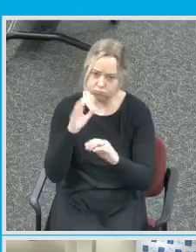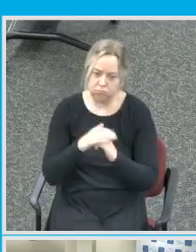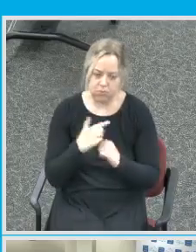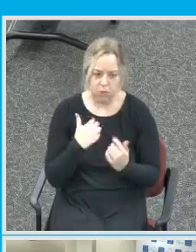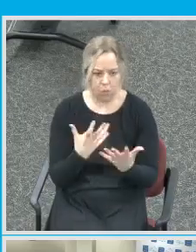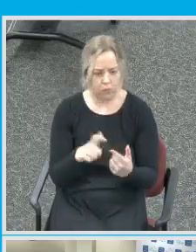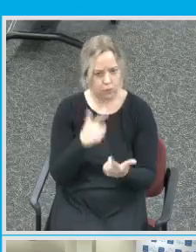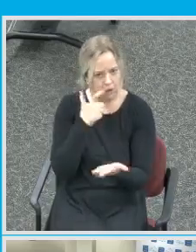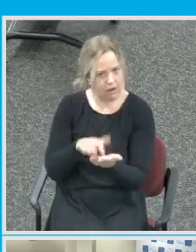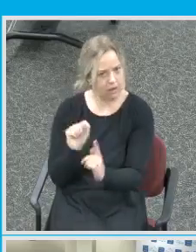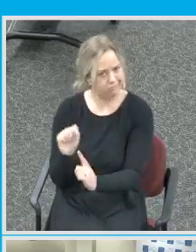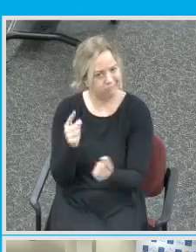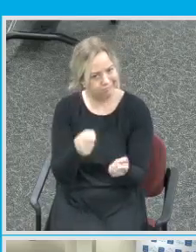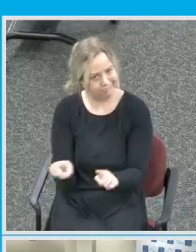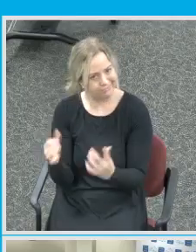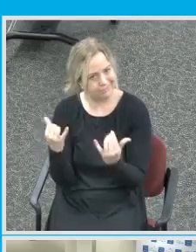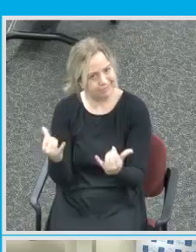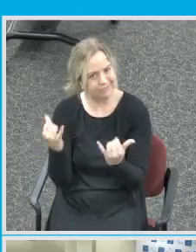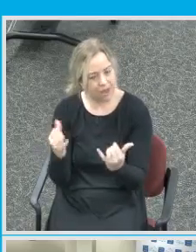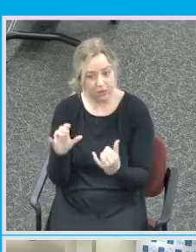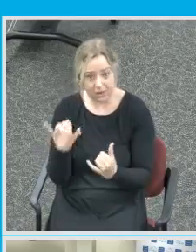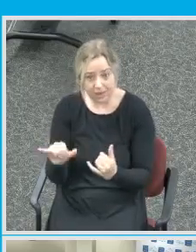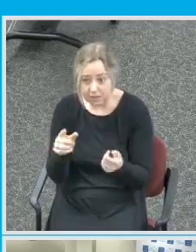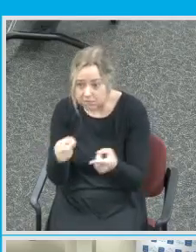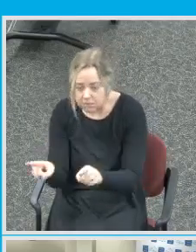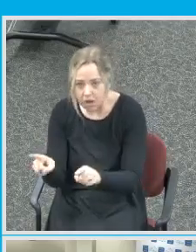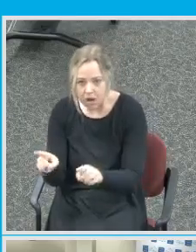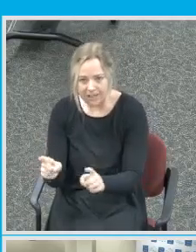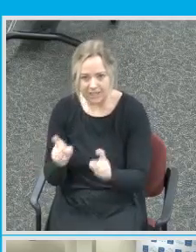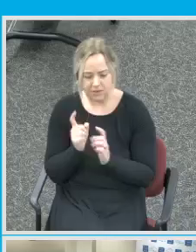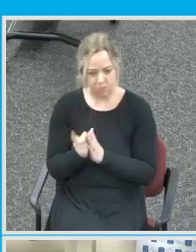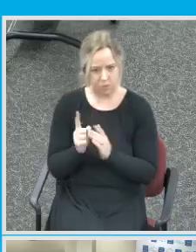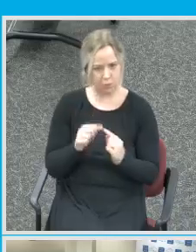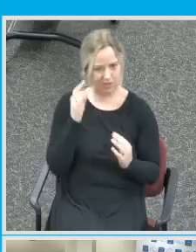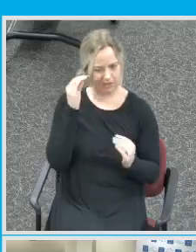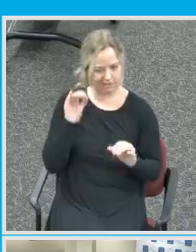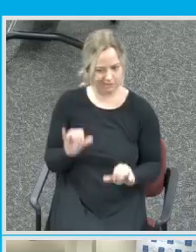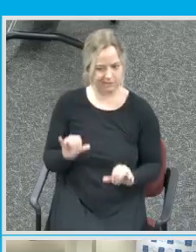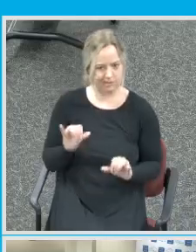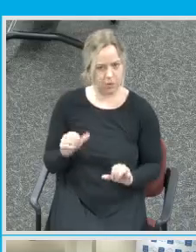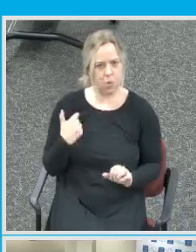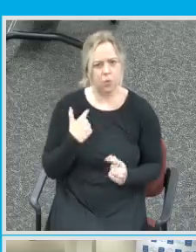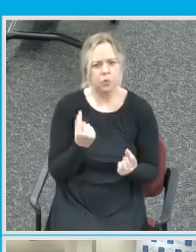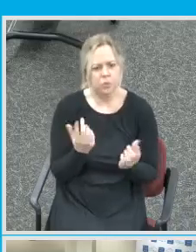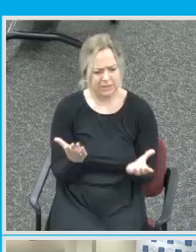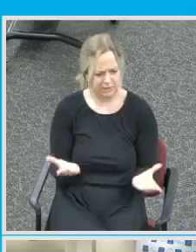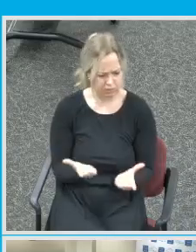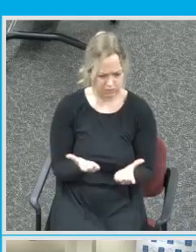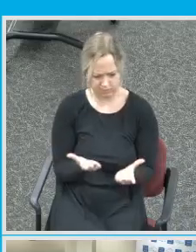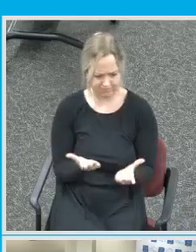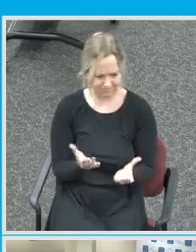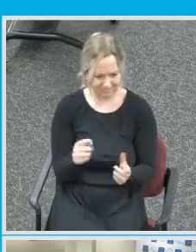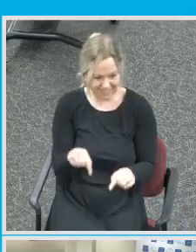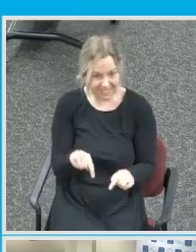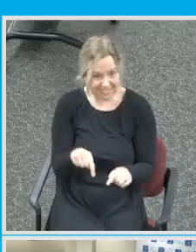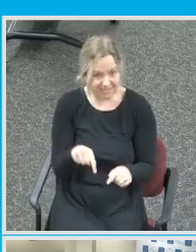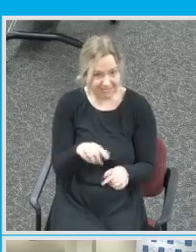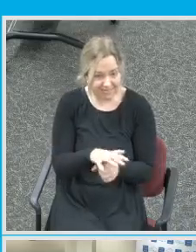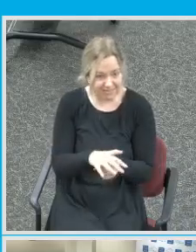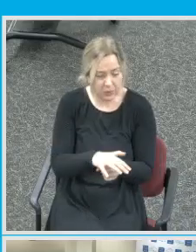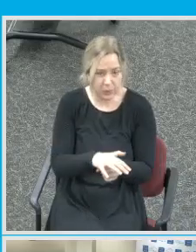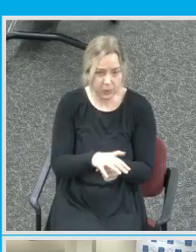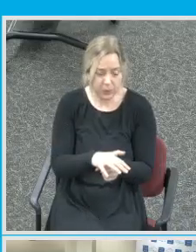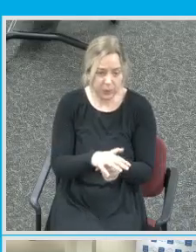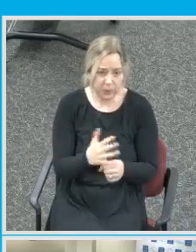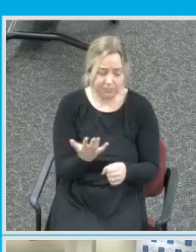wildfires, and it gives us pause, and we should be thinking, what do we do here in an area that also is